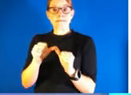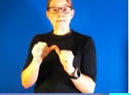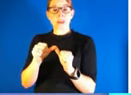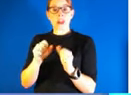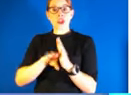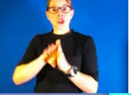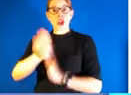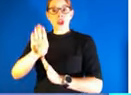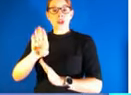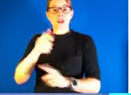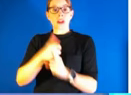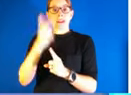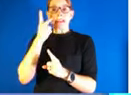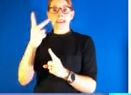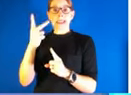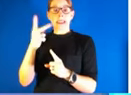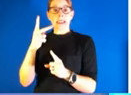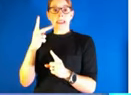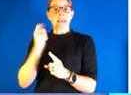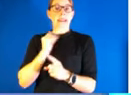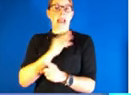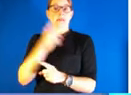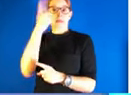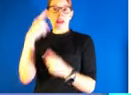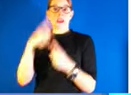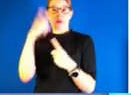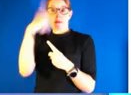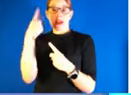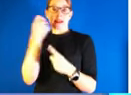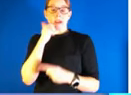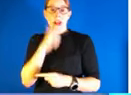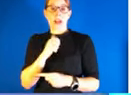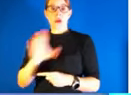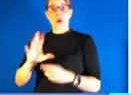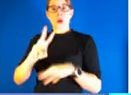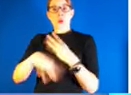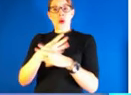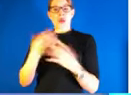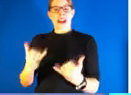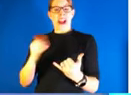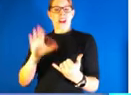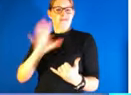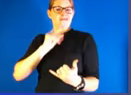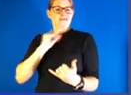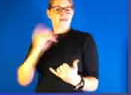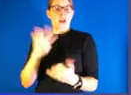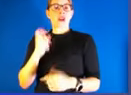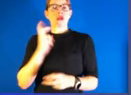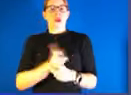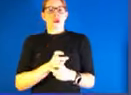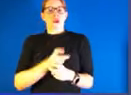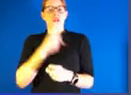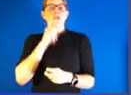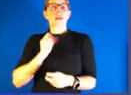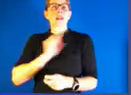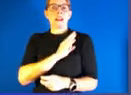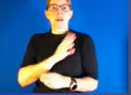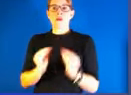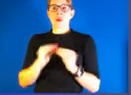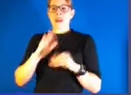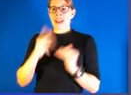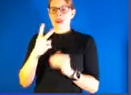every day. What's their world like right now? Yeah, it's really hard for the staff. I think we're more than 2 years